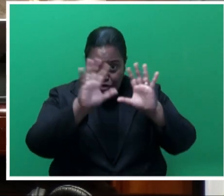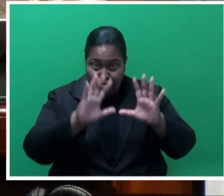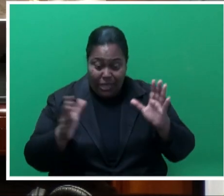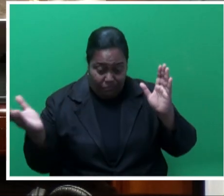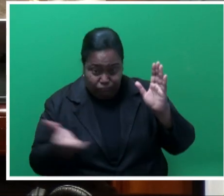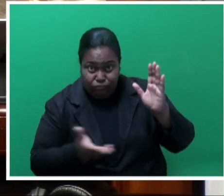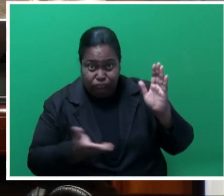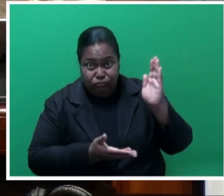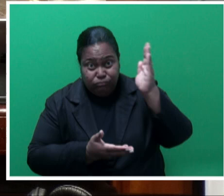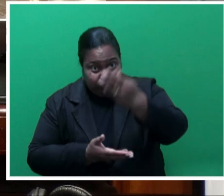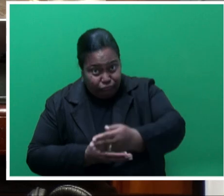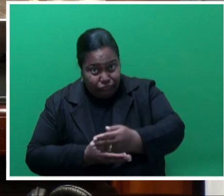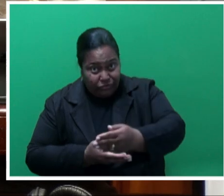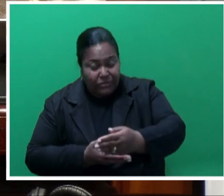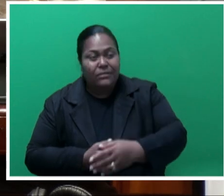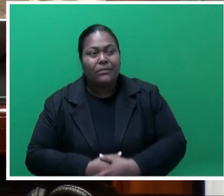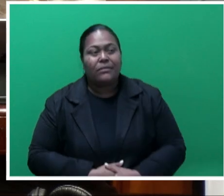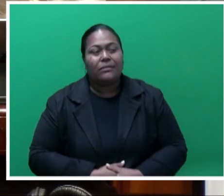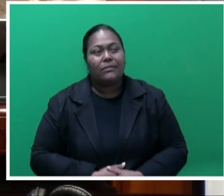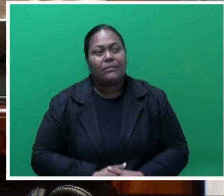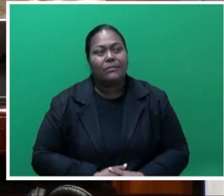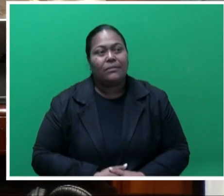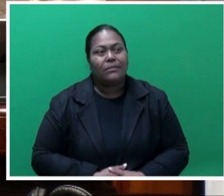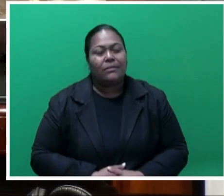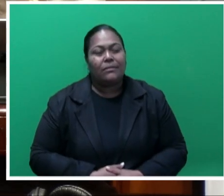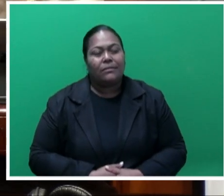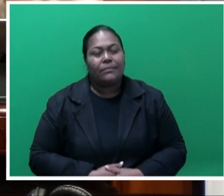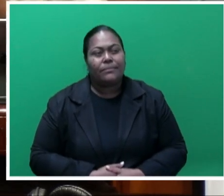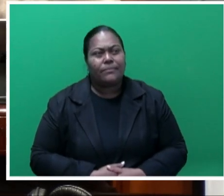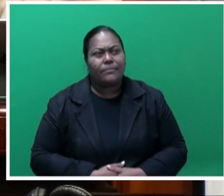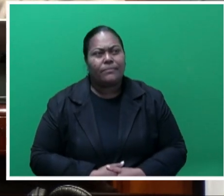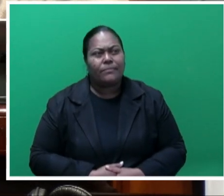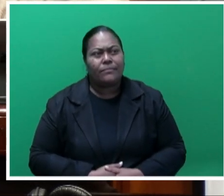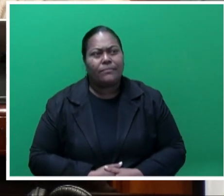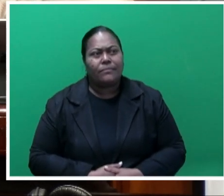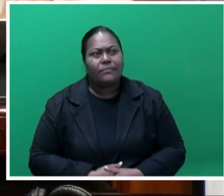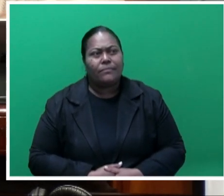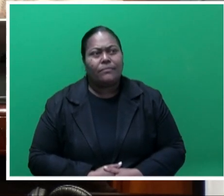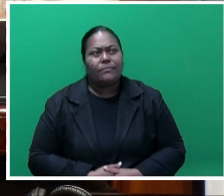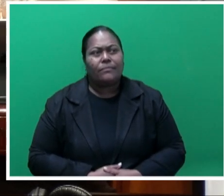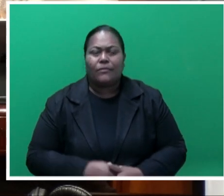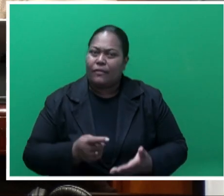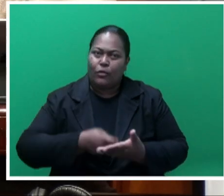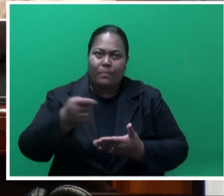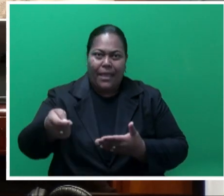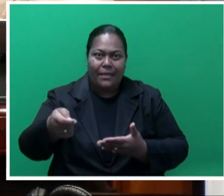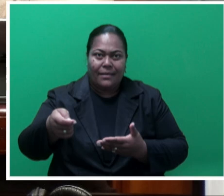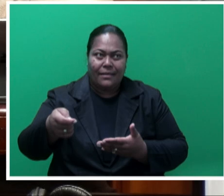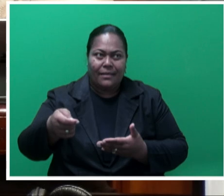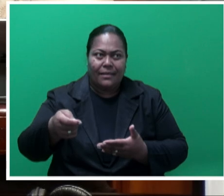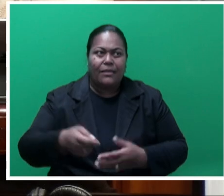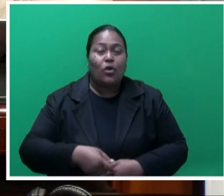royalty is to be paid. So I emphasize that the payment is upon